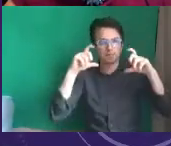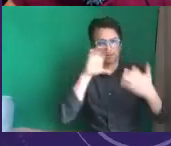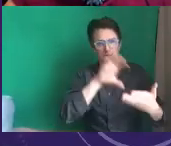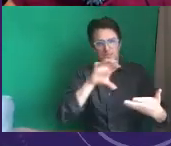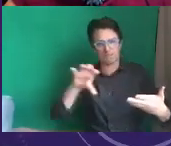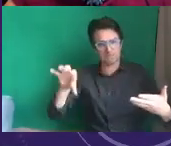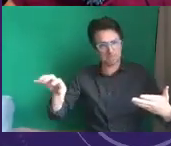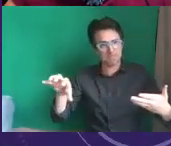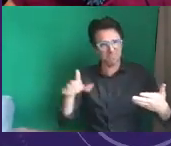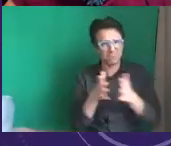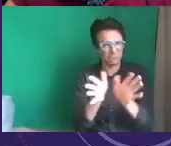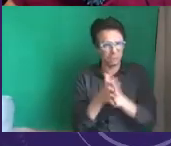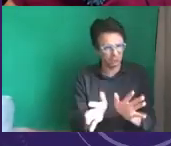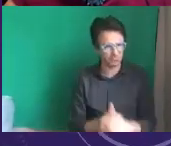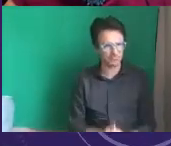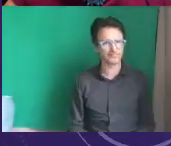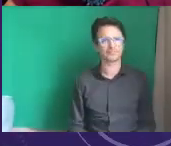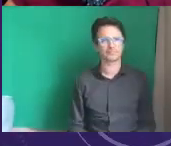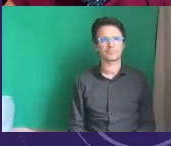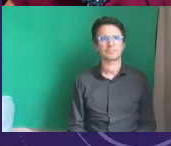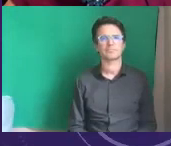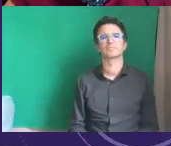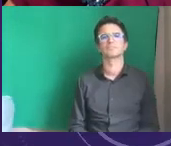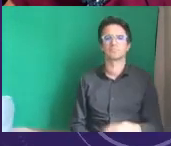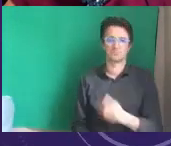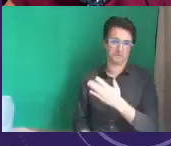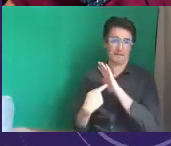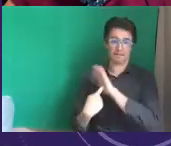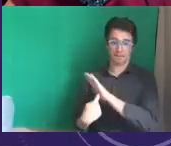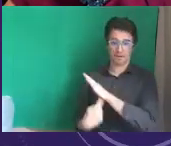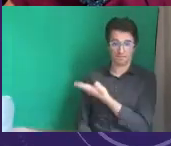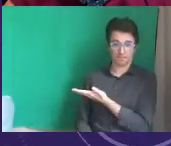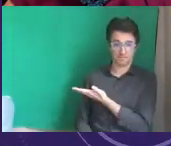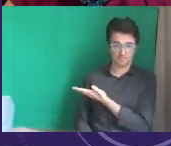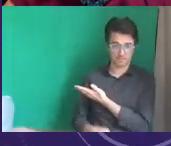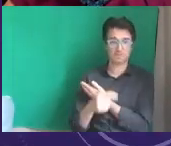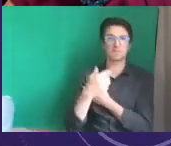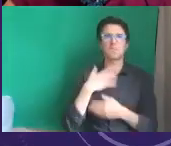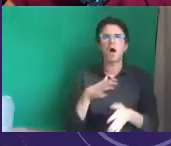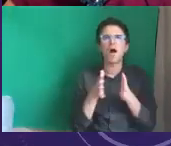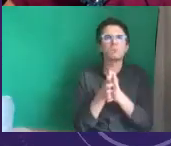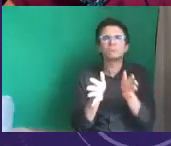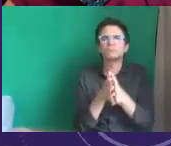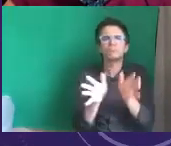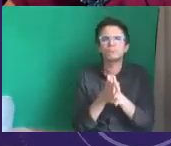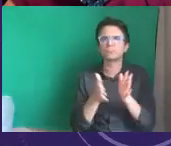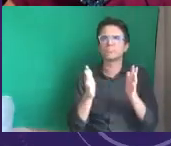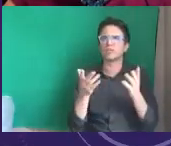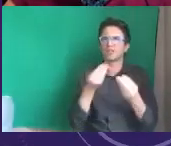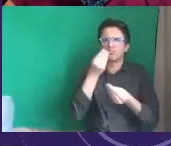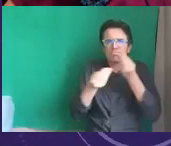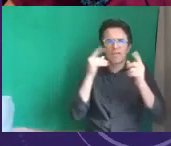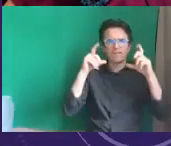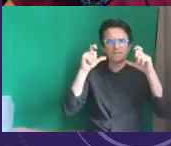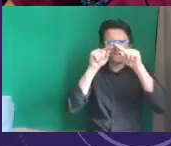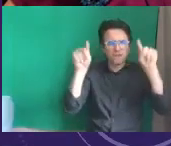And just a point that this is talking about image description, not specifically alt text. So I want to give you some more